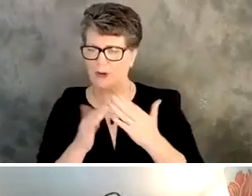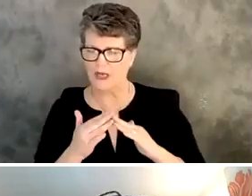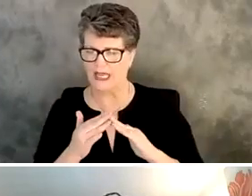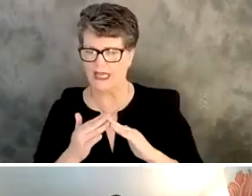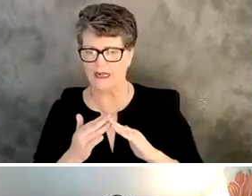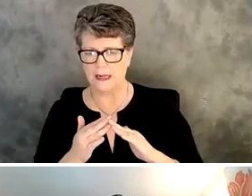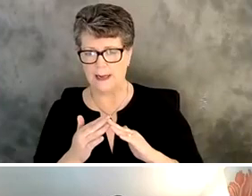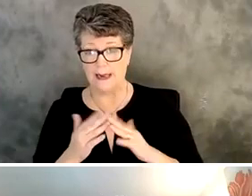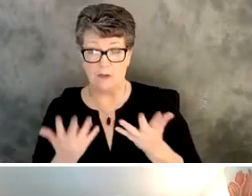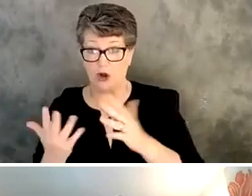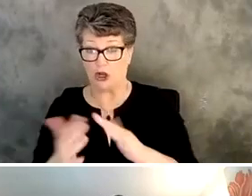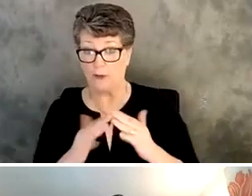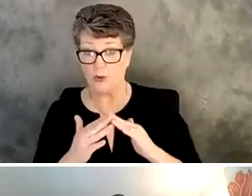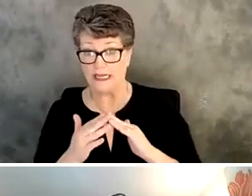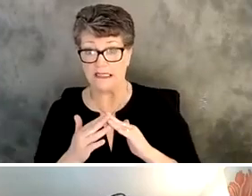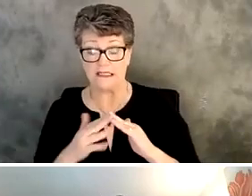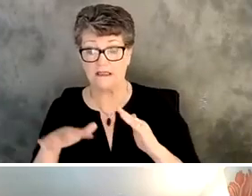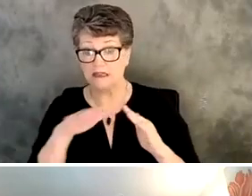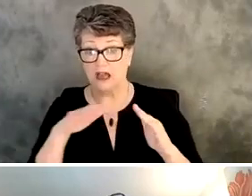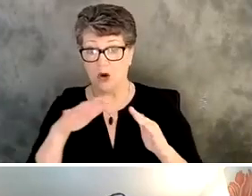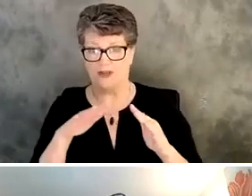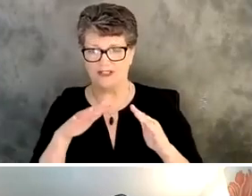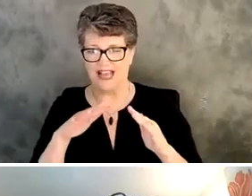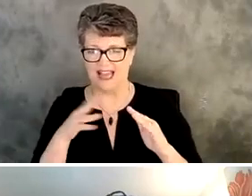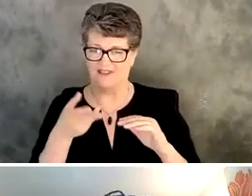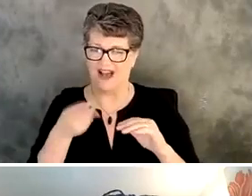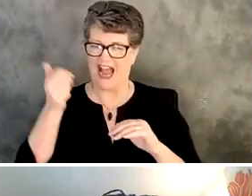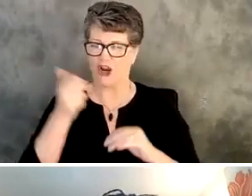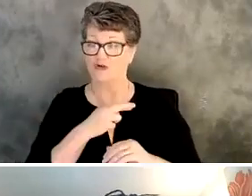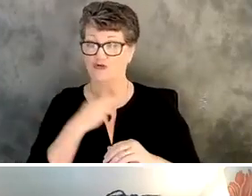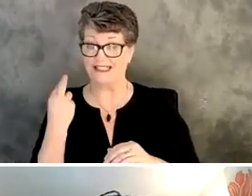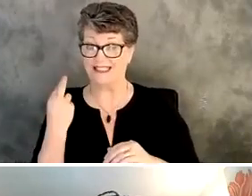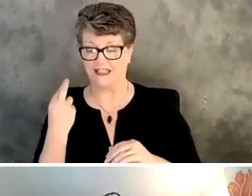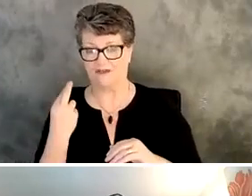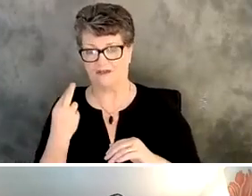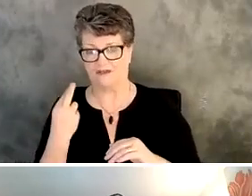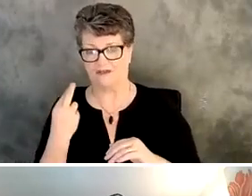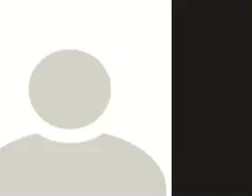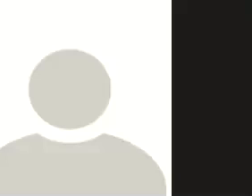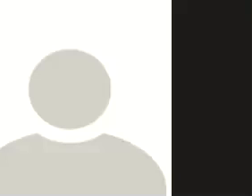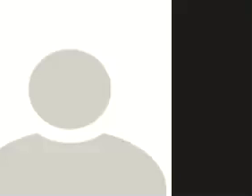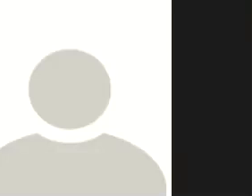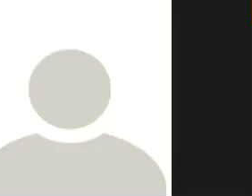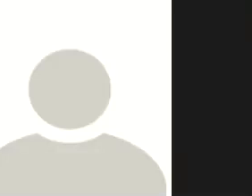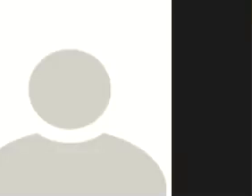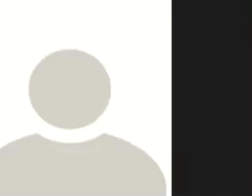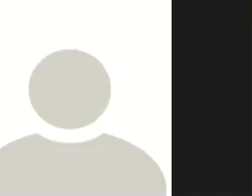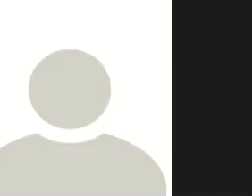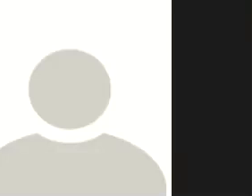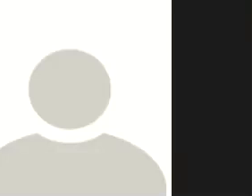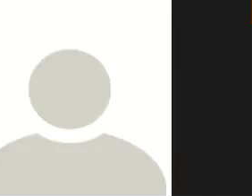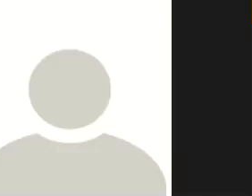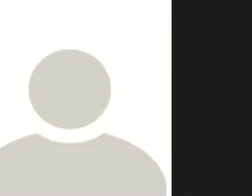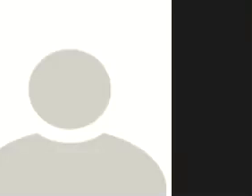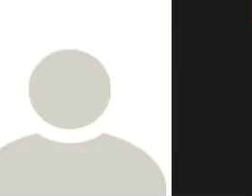for communities where there's a kind of a higher risk for underlying conditions, maybe that's varying from high blood